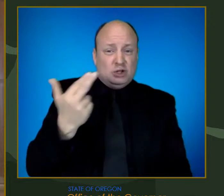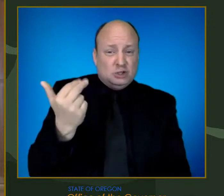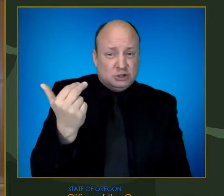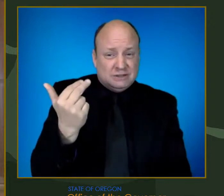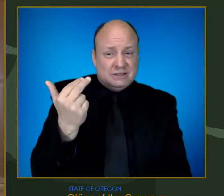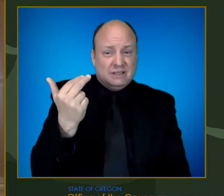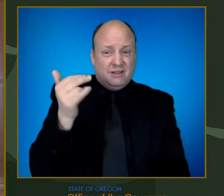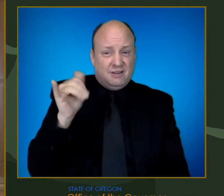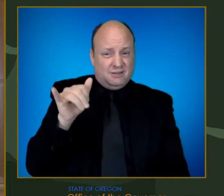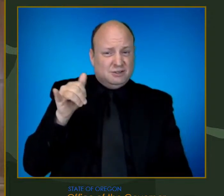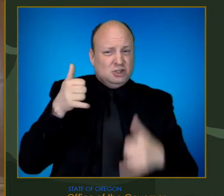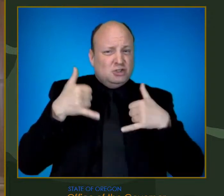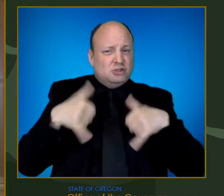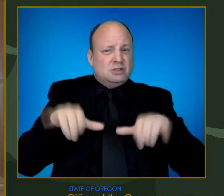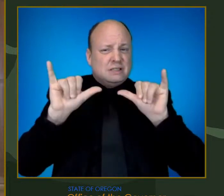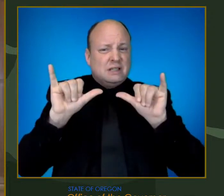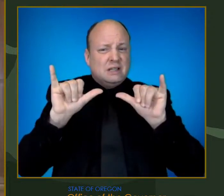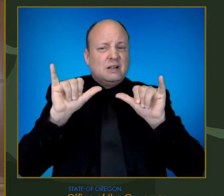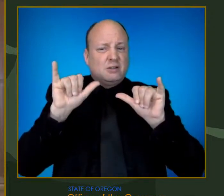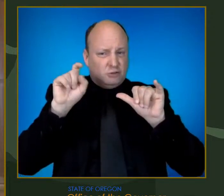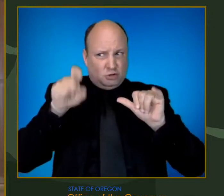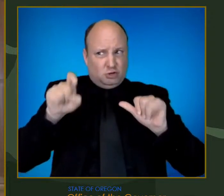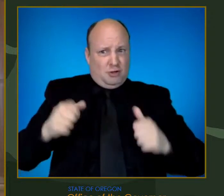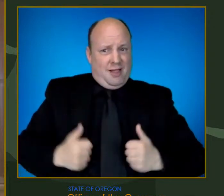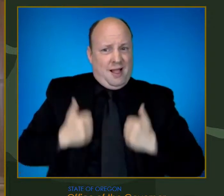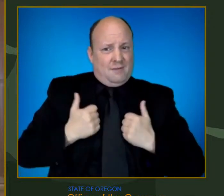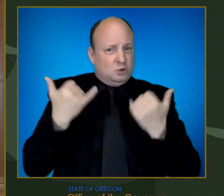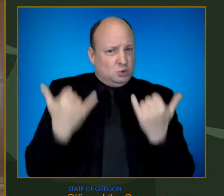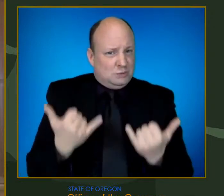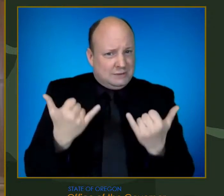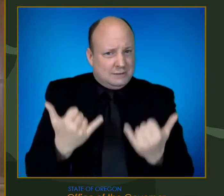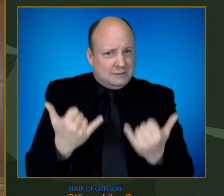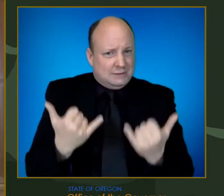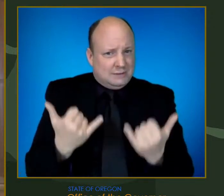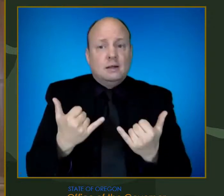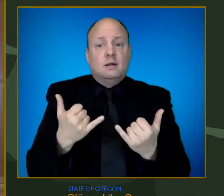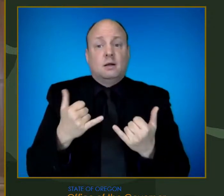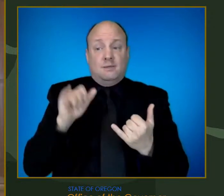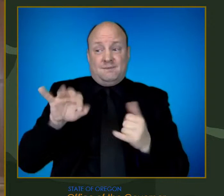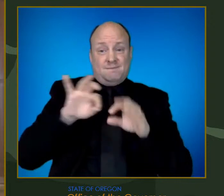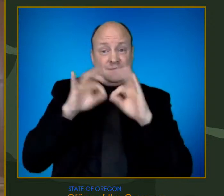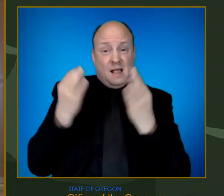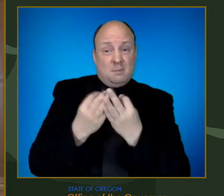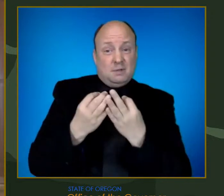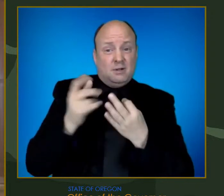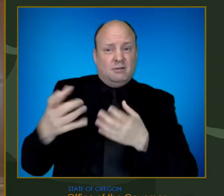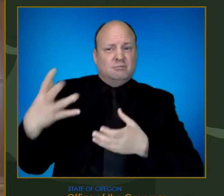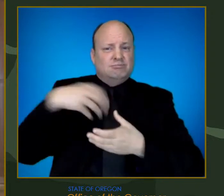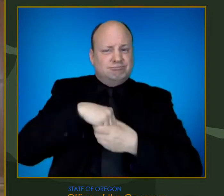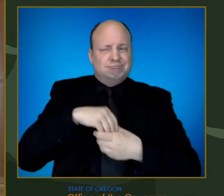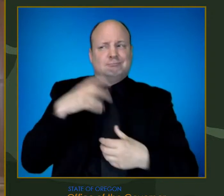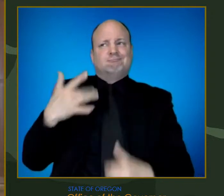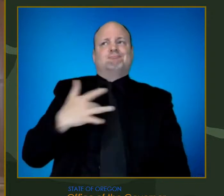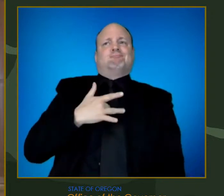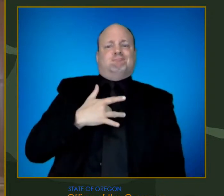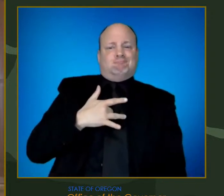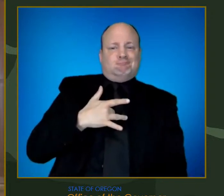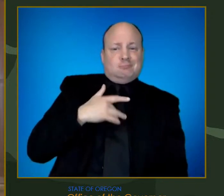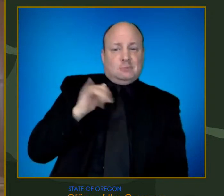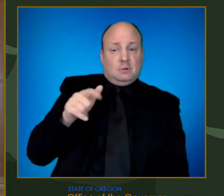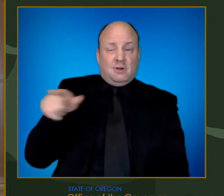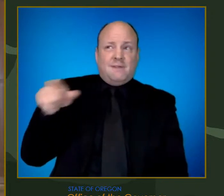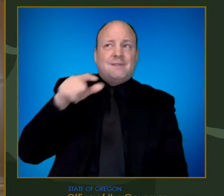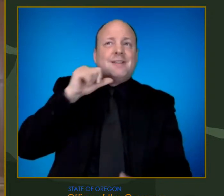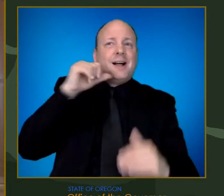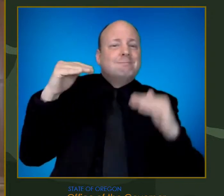today. They and their families are in our hearts. And the struggle for justice is at the forefront of